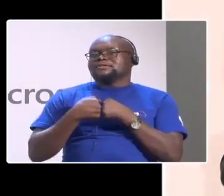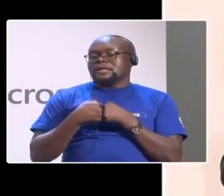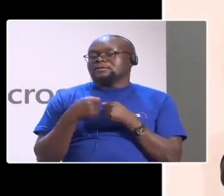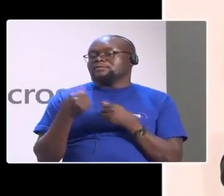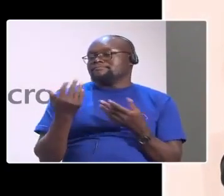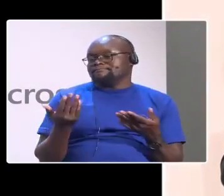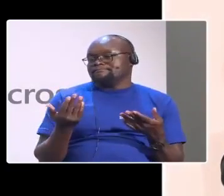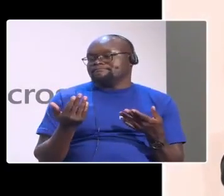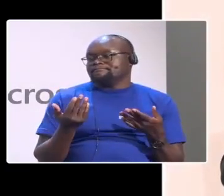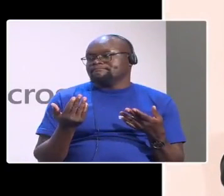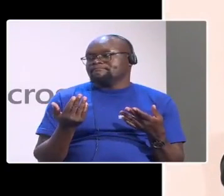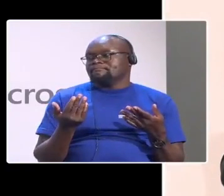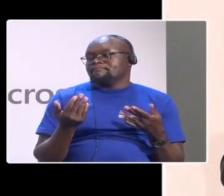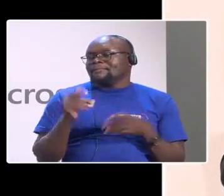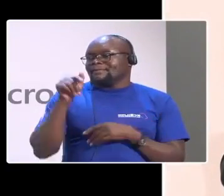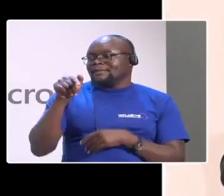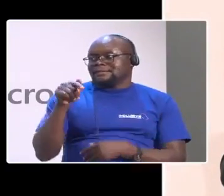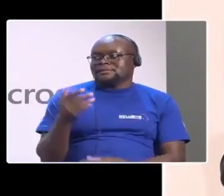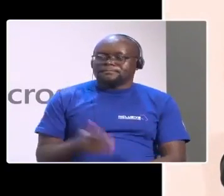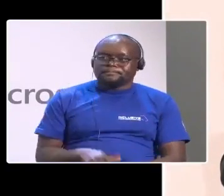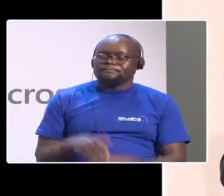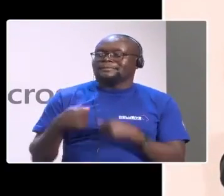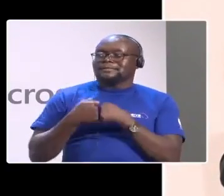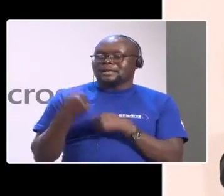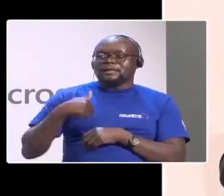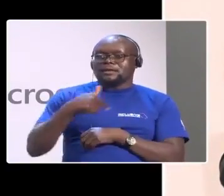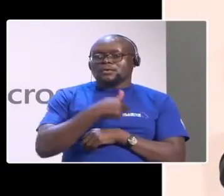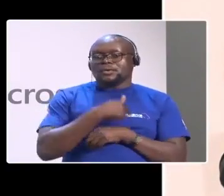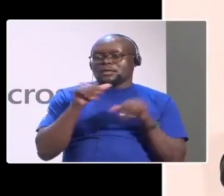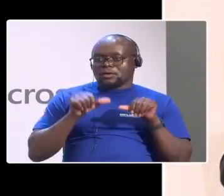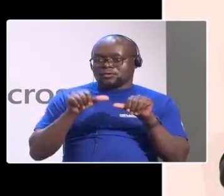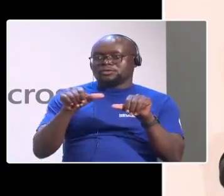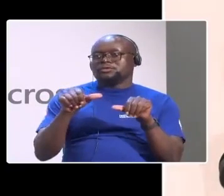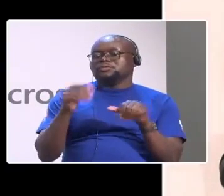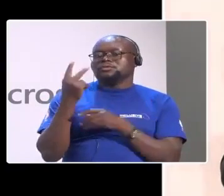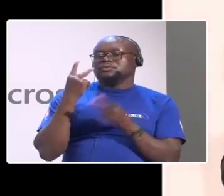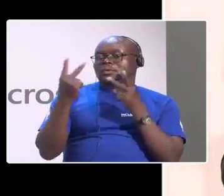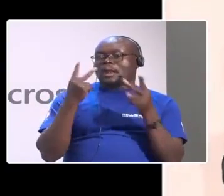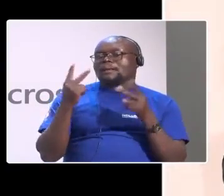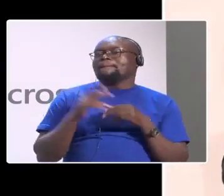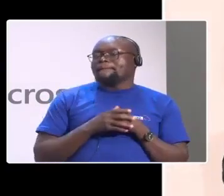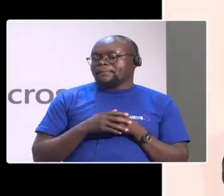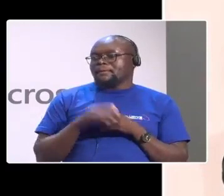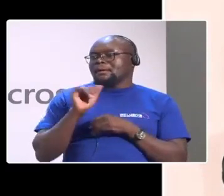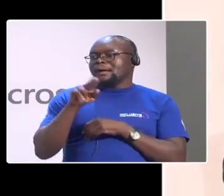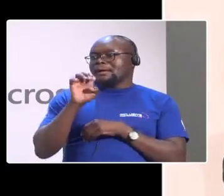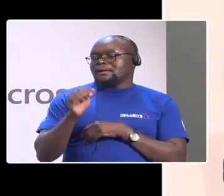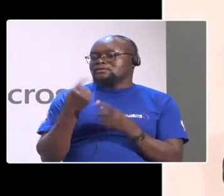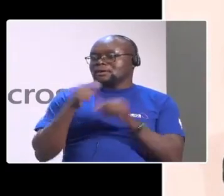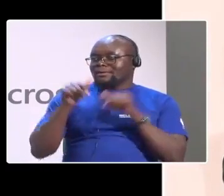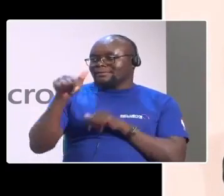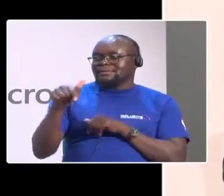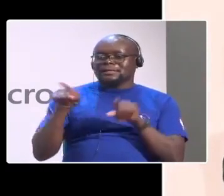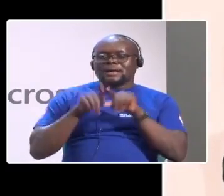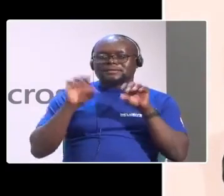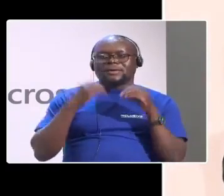us, and this is a challenge that we continue to work on, and Irene and I have talked about this several times, is